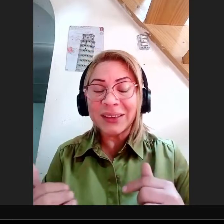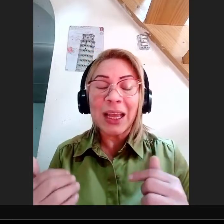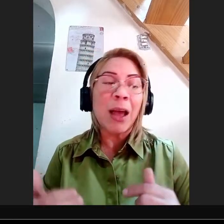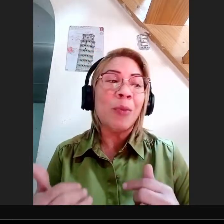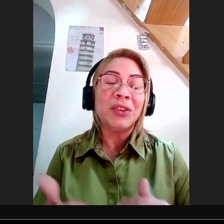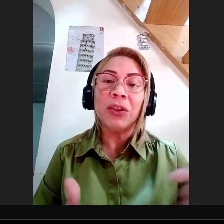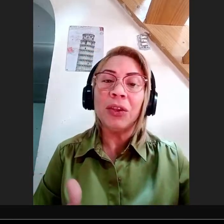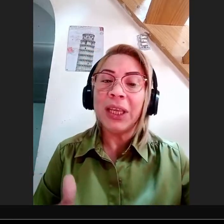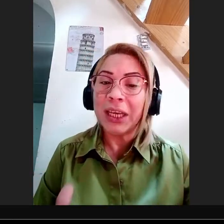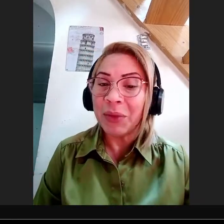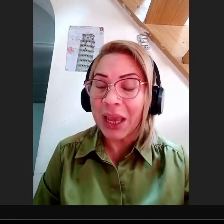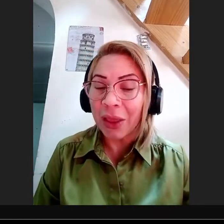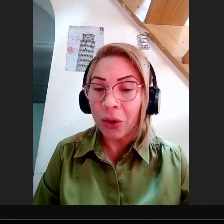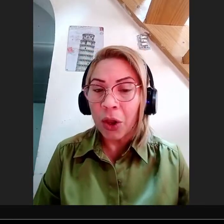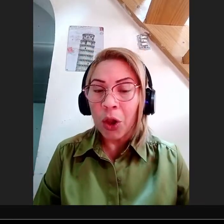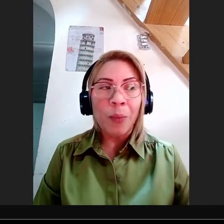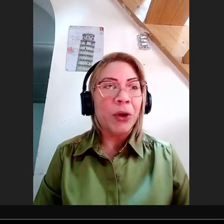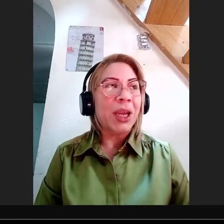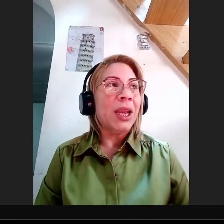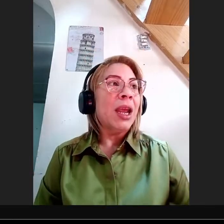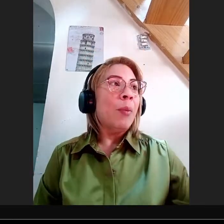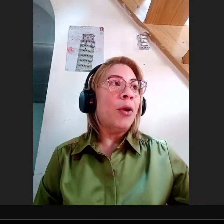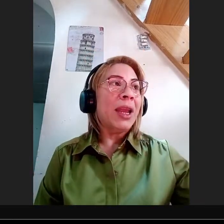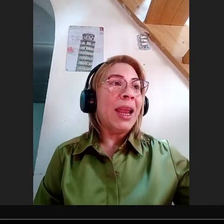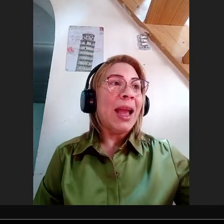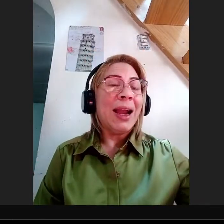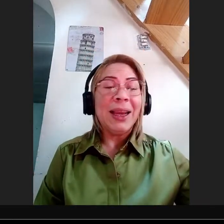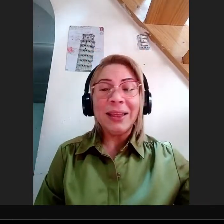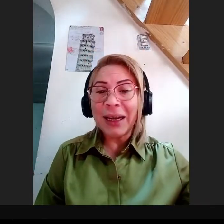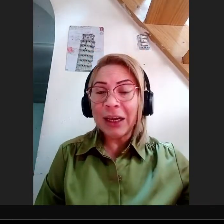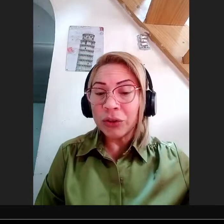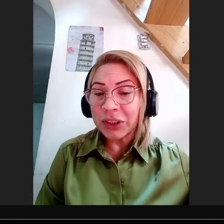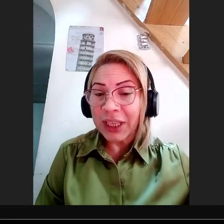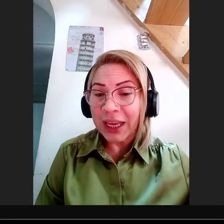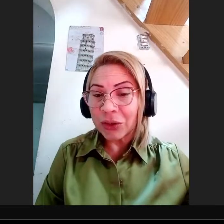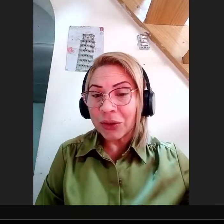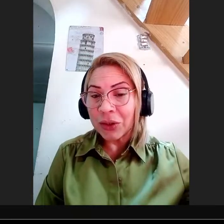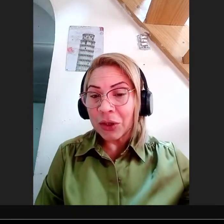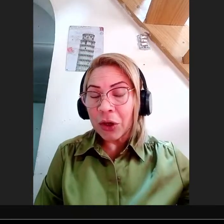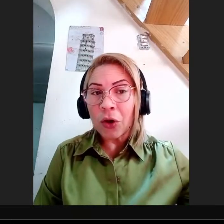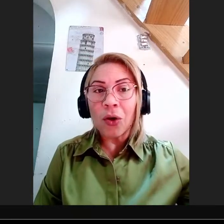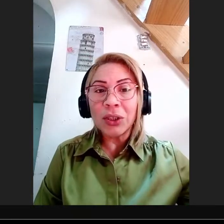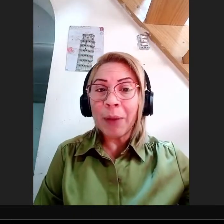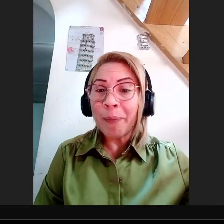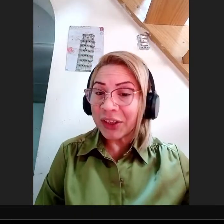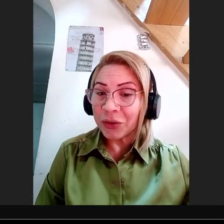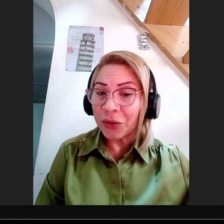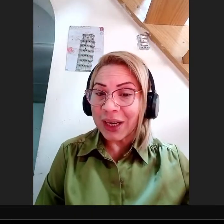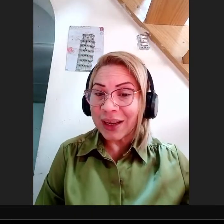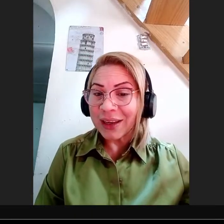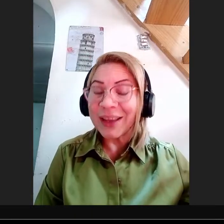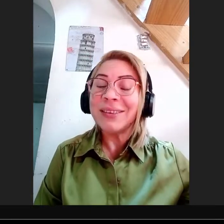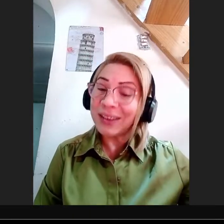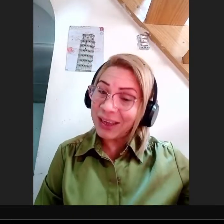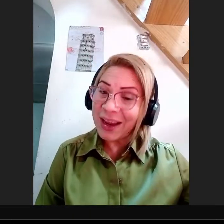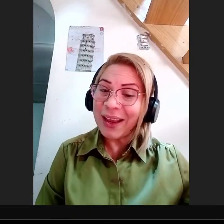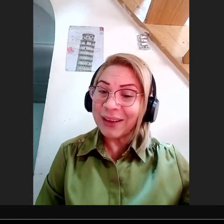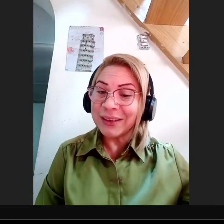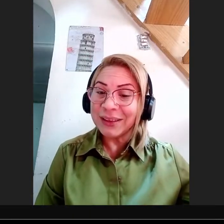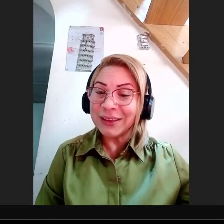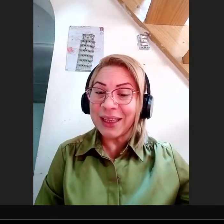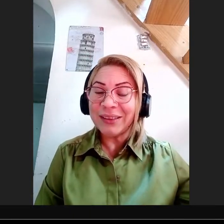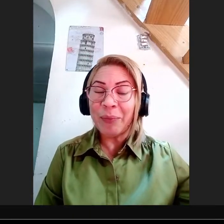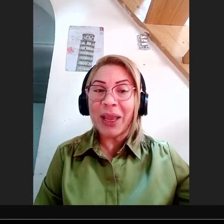we were not only victims, but we were also victims of discrimination. We are not only victims of human trafficking, but we're